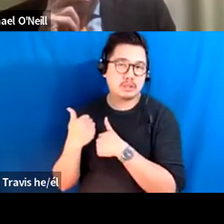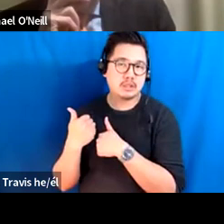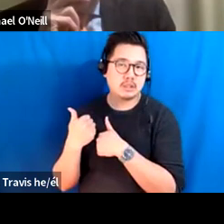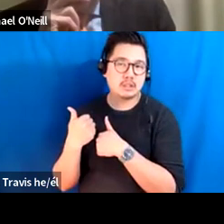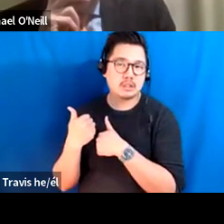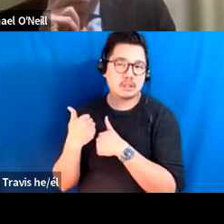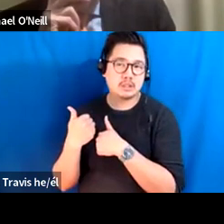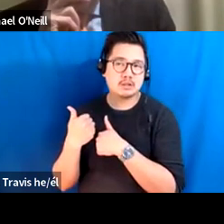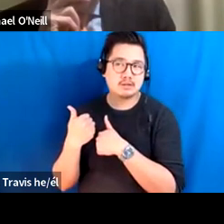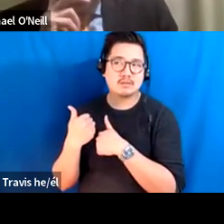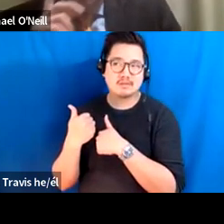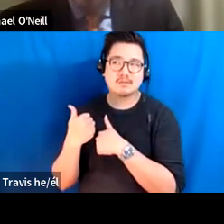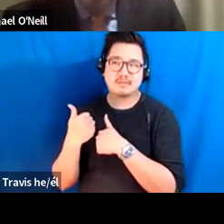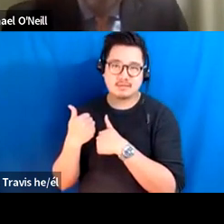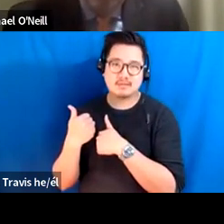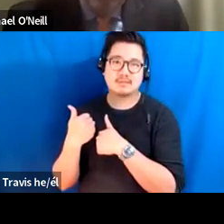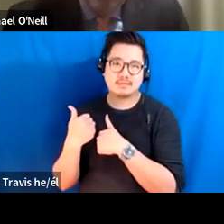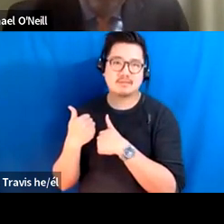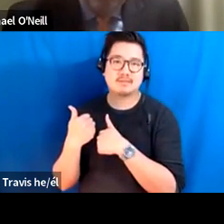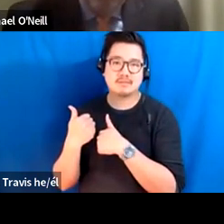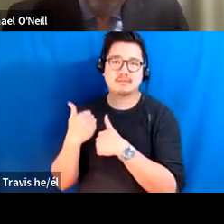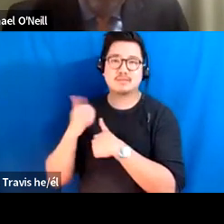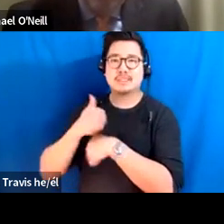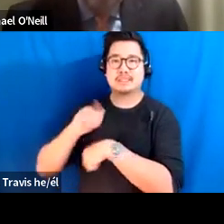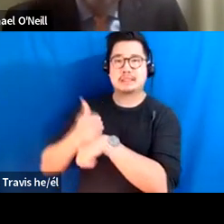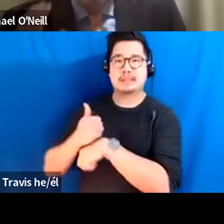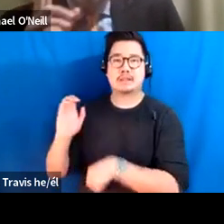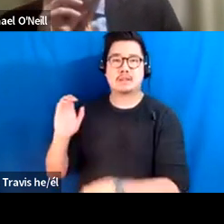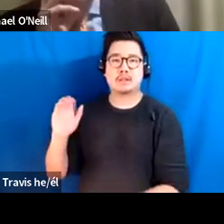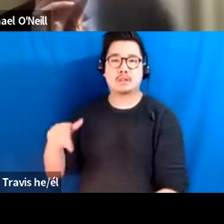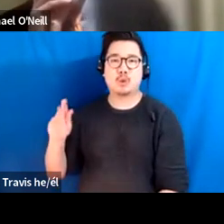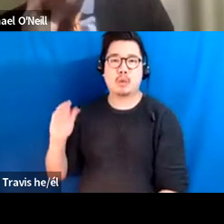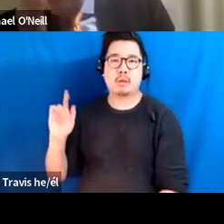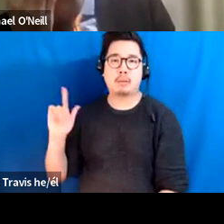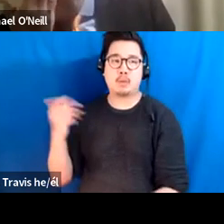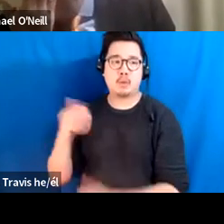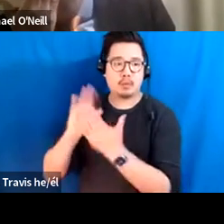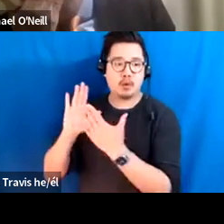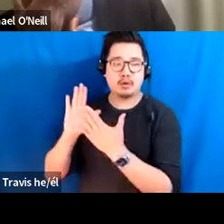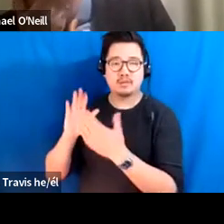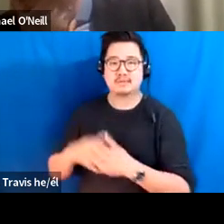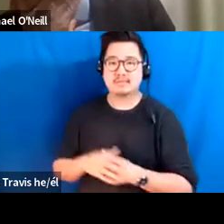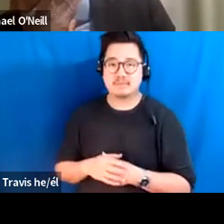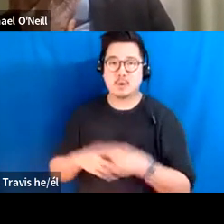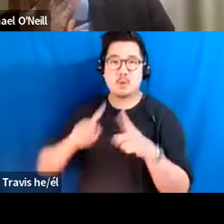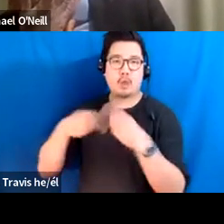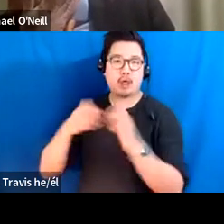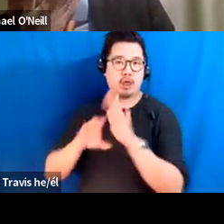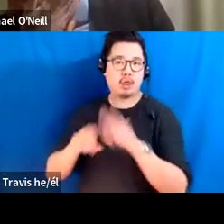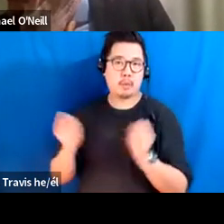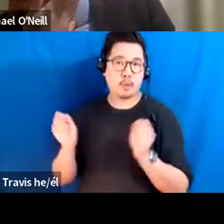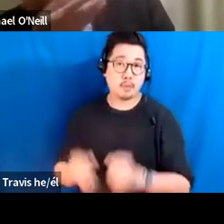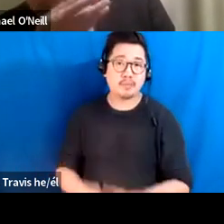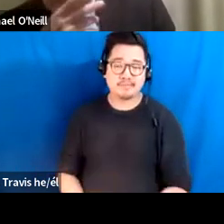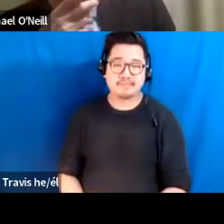having an equitable approach to how you work through when there's a violation of the code so i